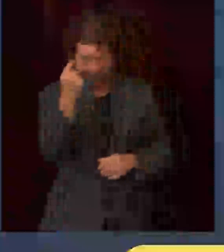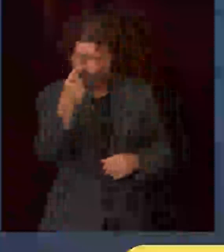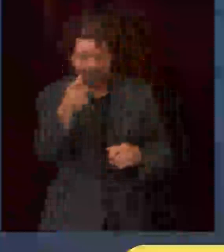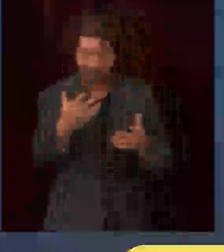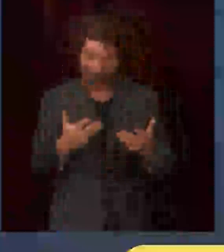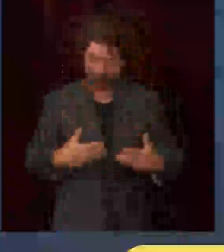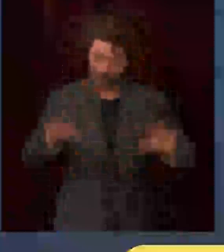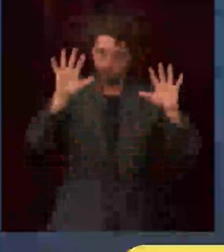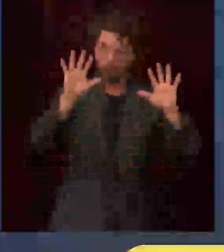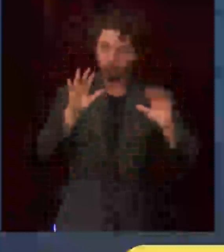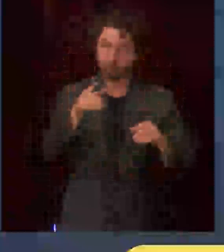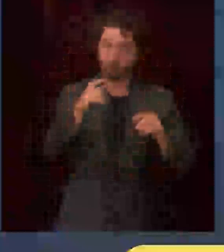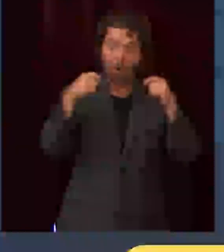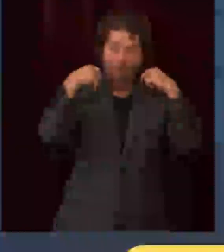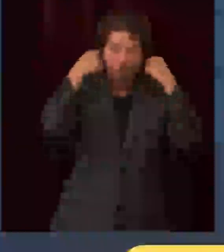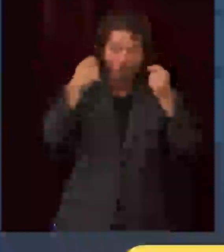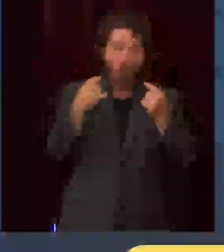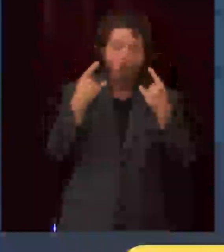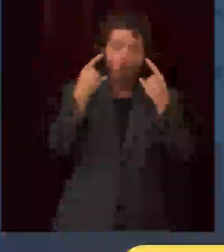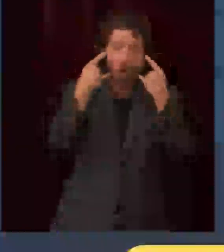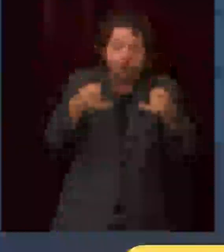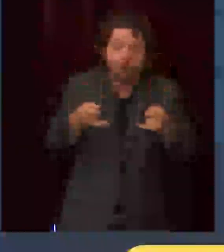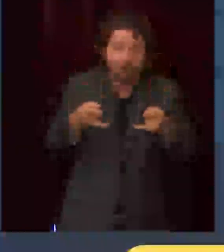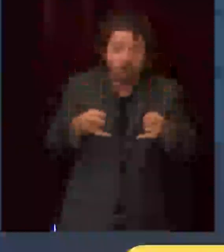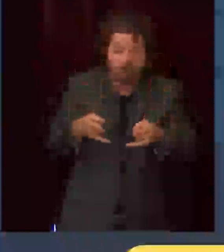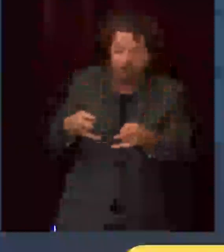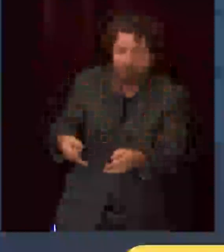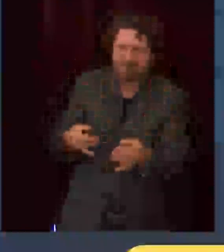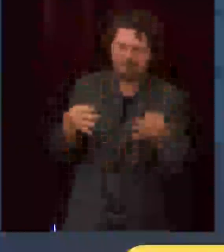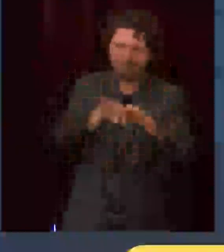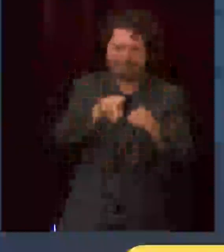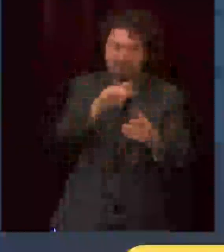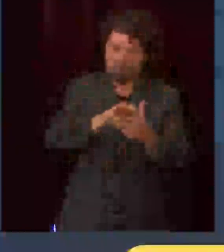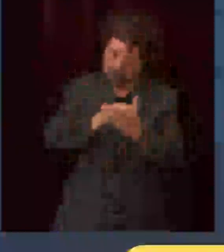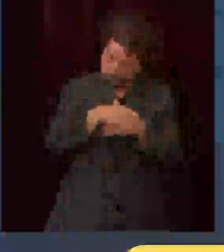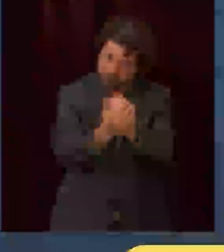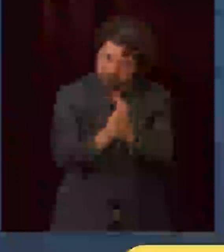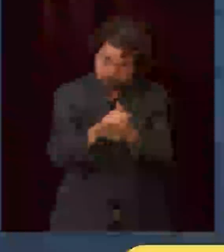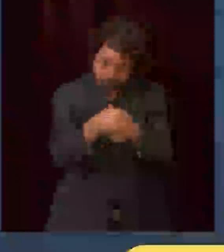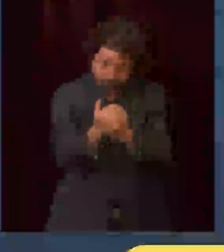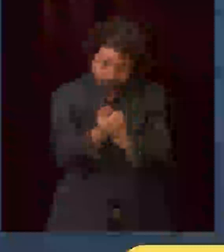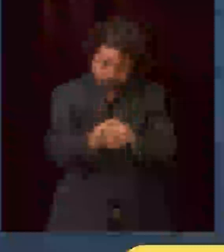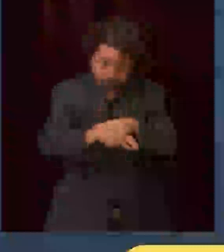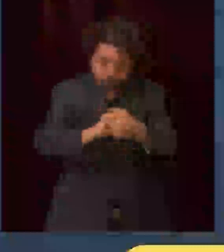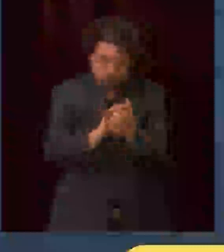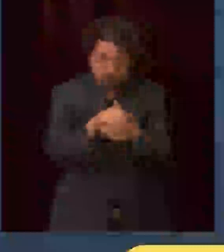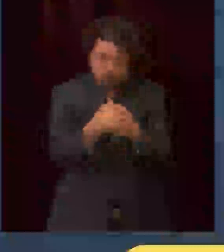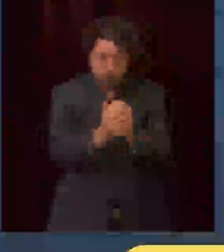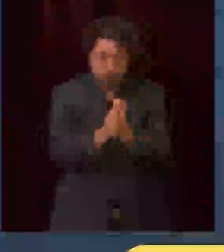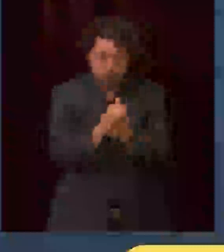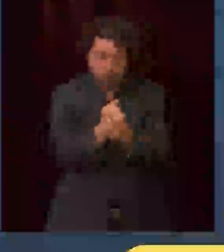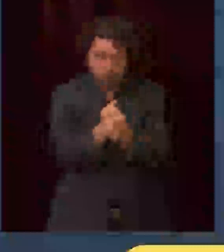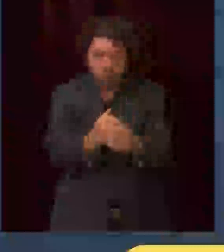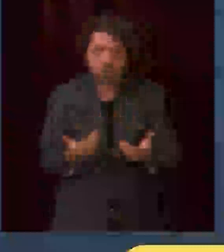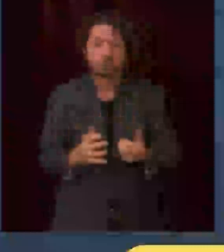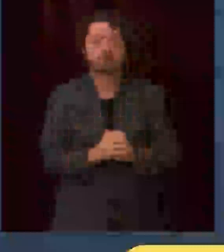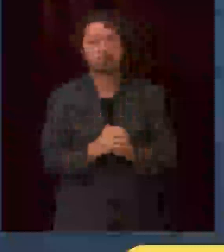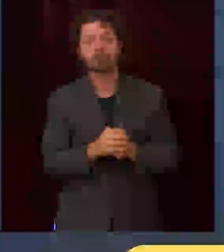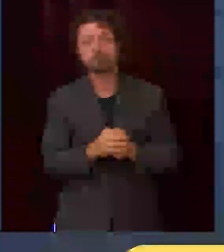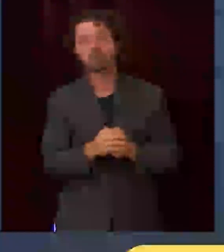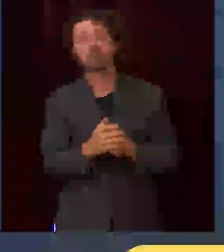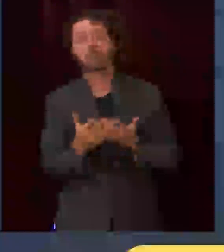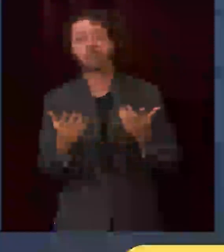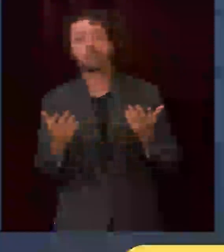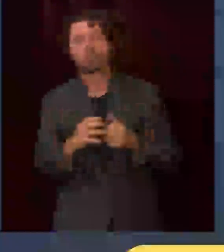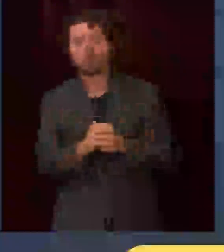who can't wear masks, right? There are people with certain disabilities out there, especially small children, particularly under 2, and people with